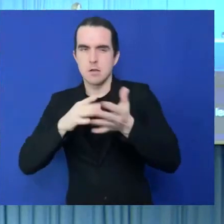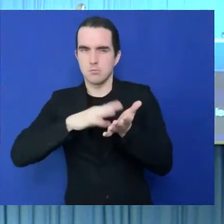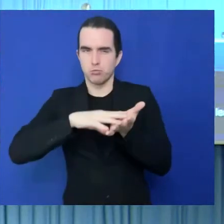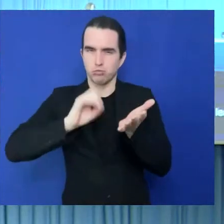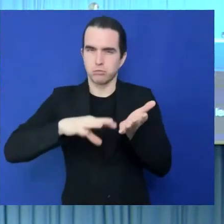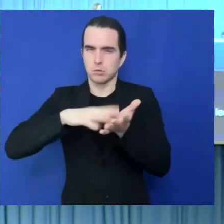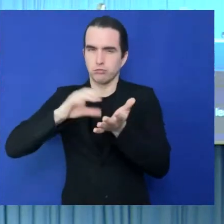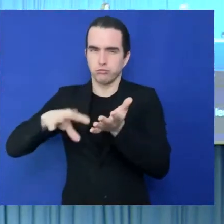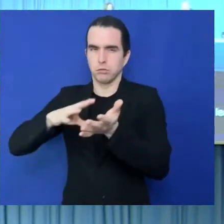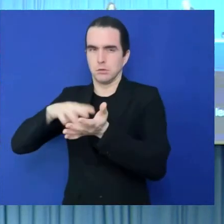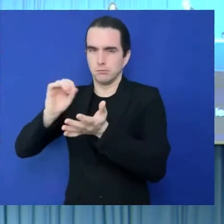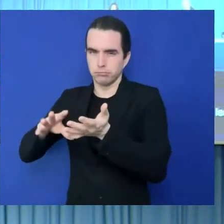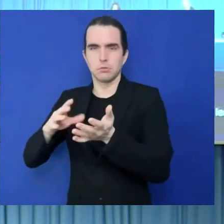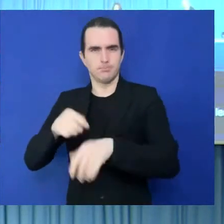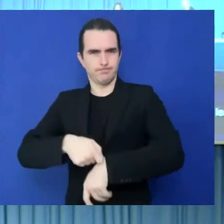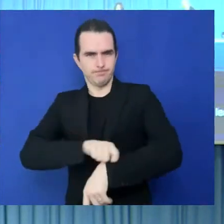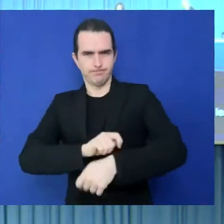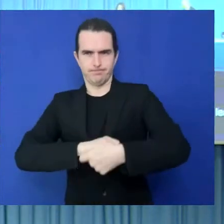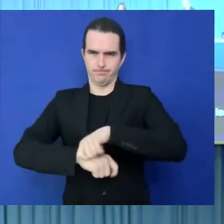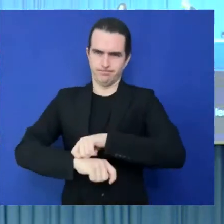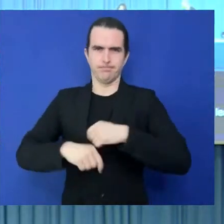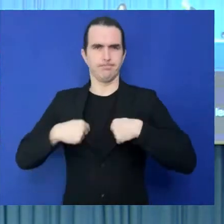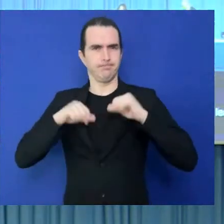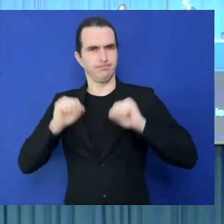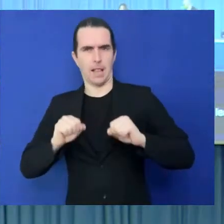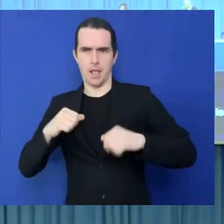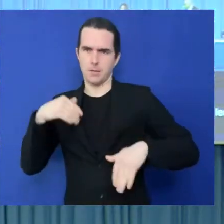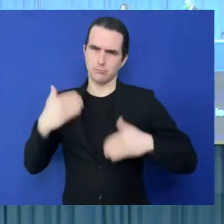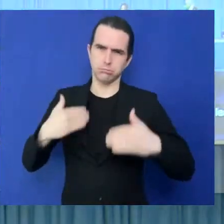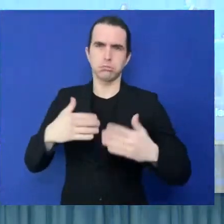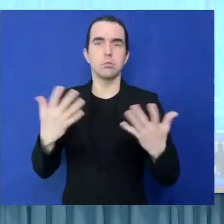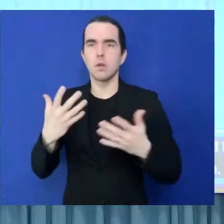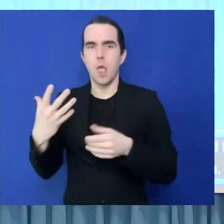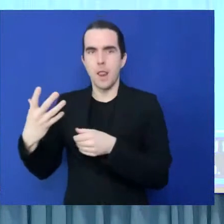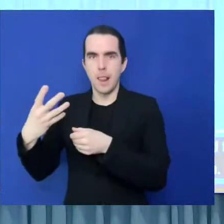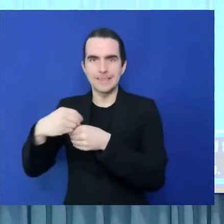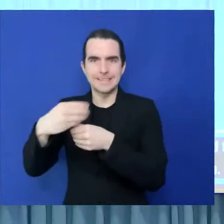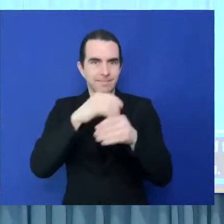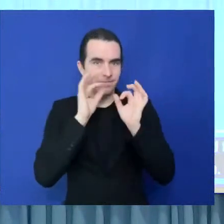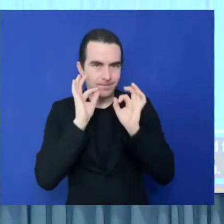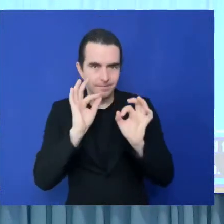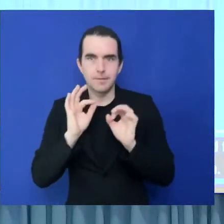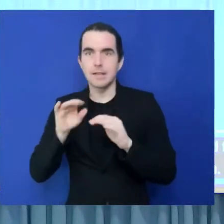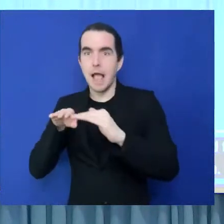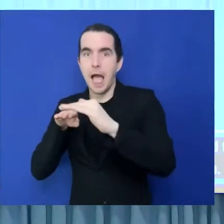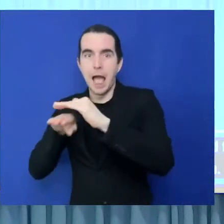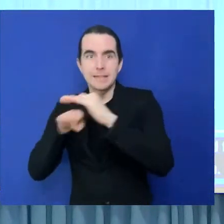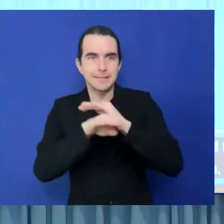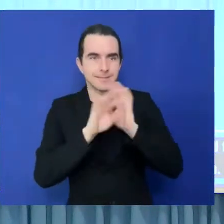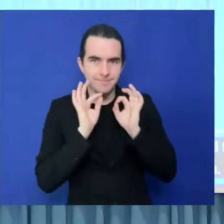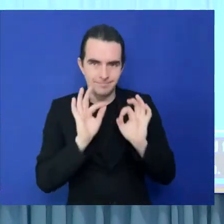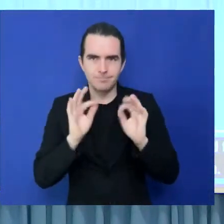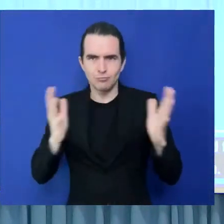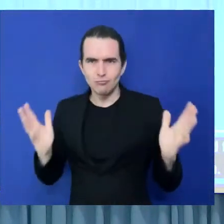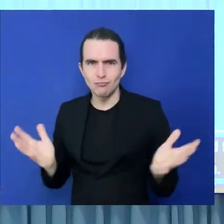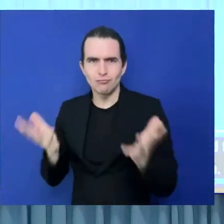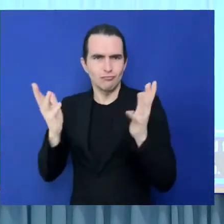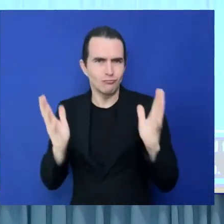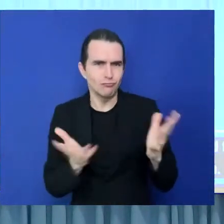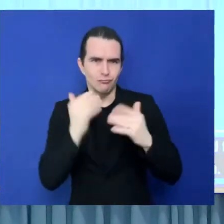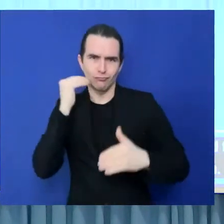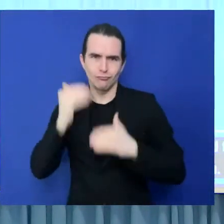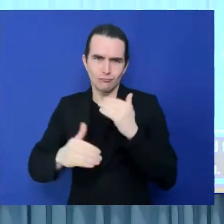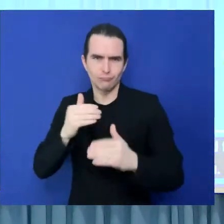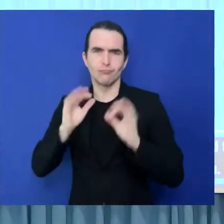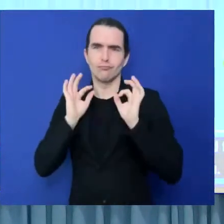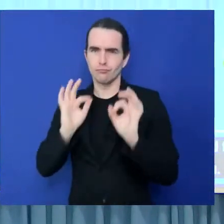Director General Waly, it's wonderful to have you. Thank you so much, and thank you for giving your time for being here today. You suggested,